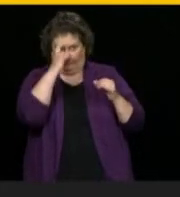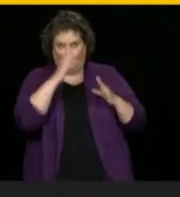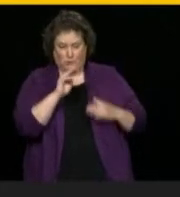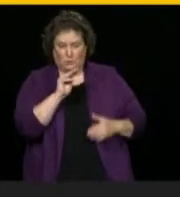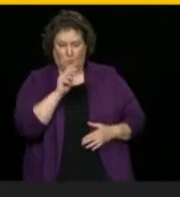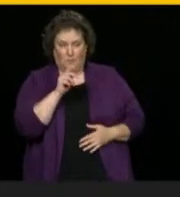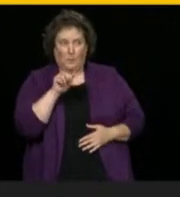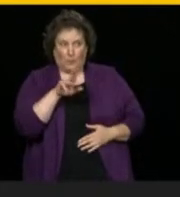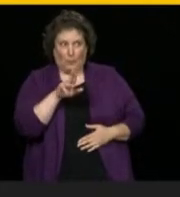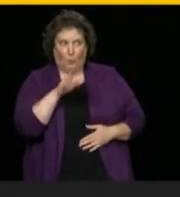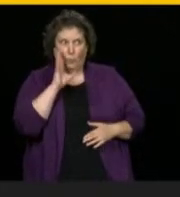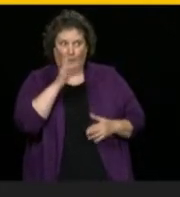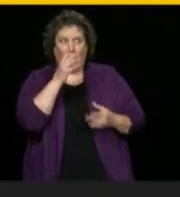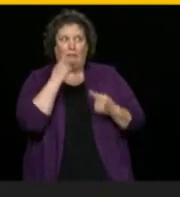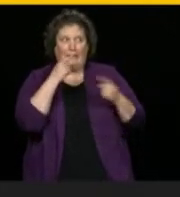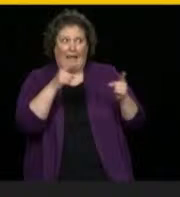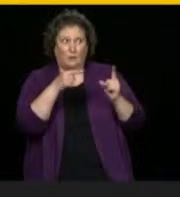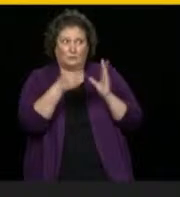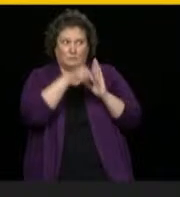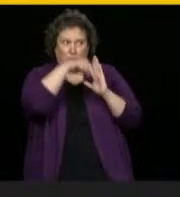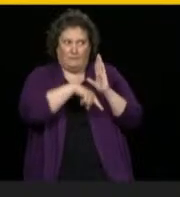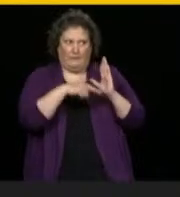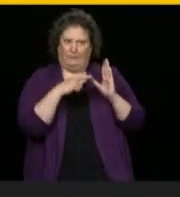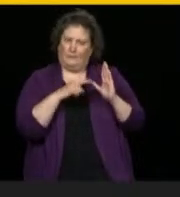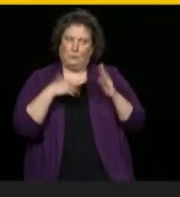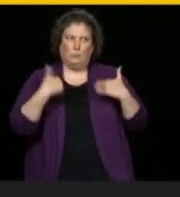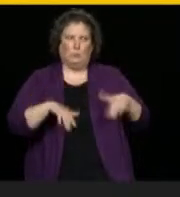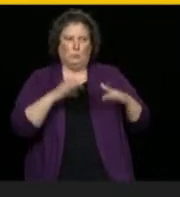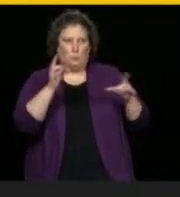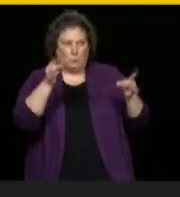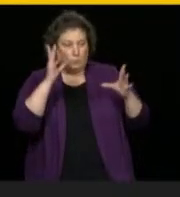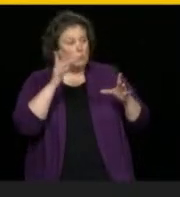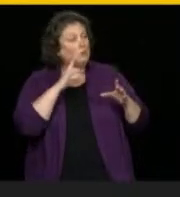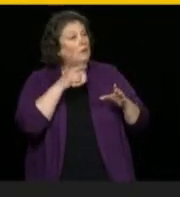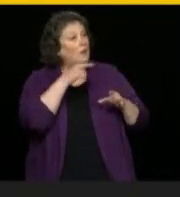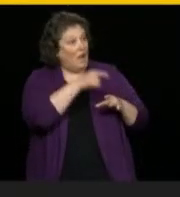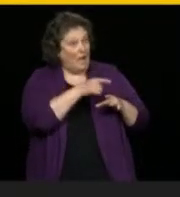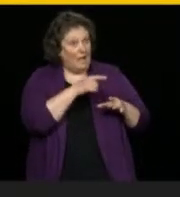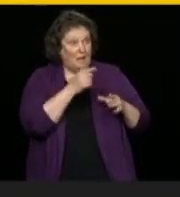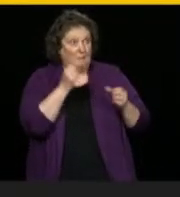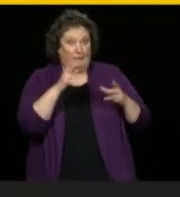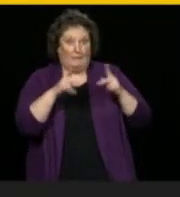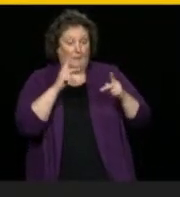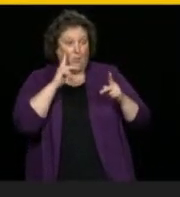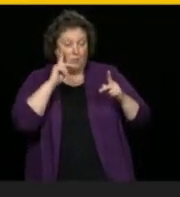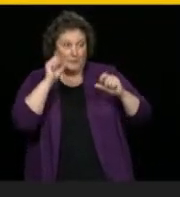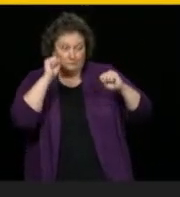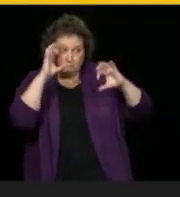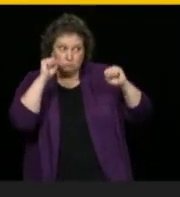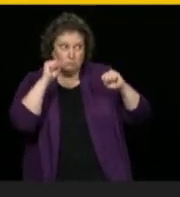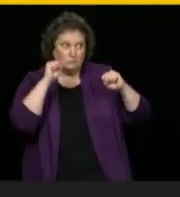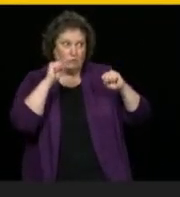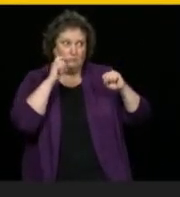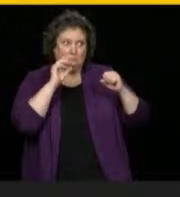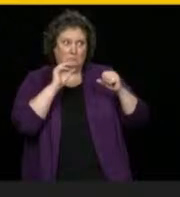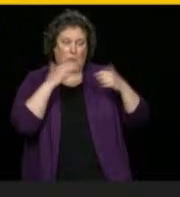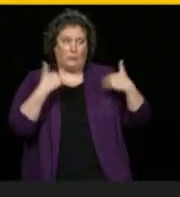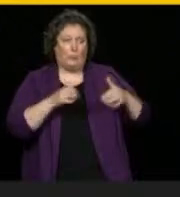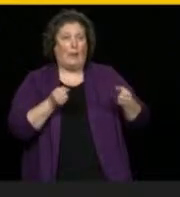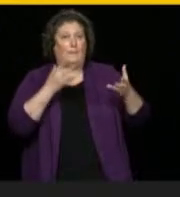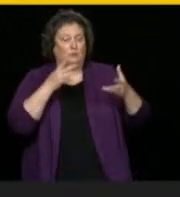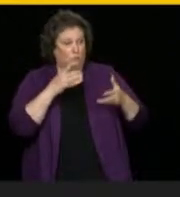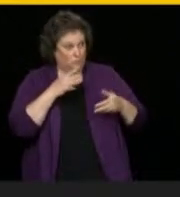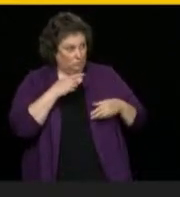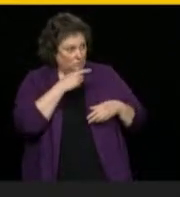to montant-là? say to Canadians who Ils might be s'inquiètent shocked by que this amount? le Canada vit They may au-dessus be de ses moyens concerned sur that la carte Canada de is living beyond Je its pense que means with la its credit